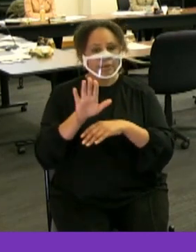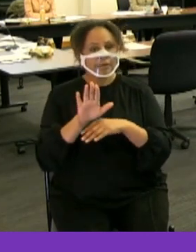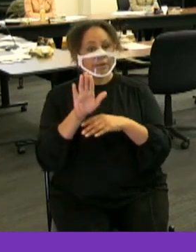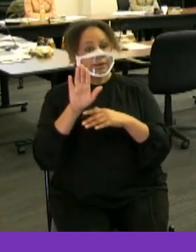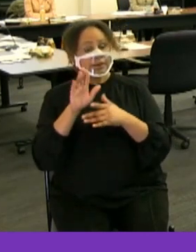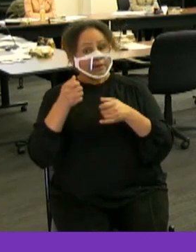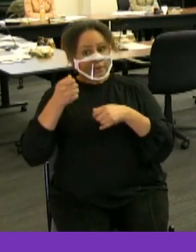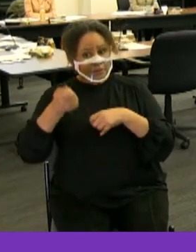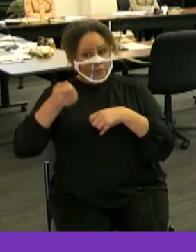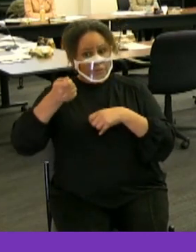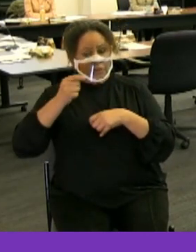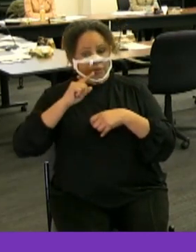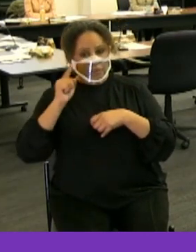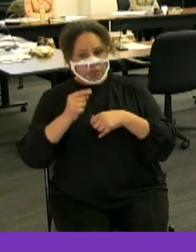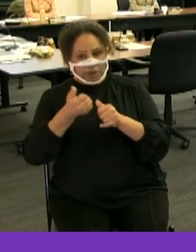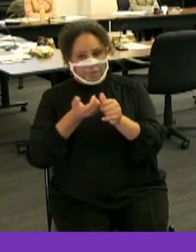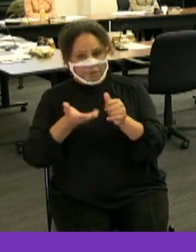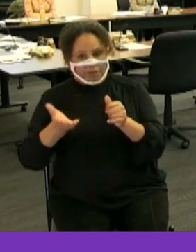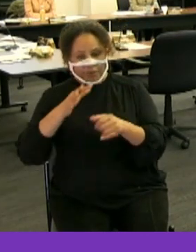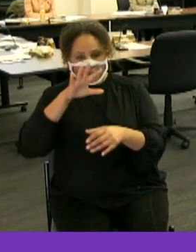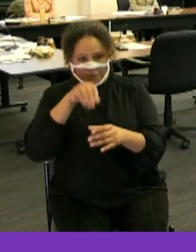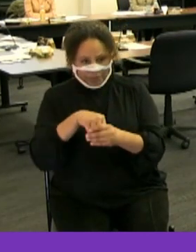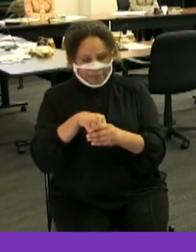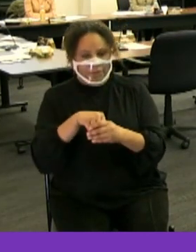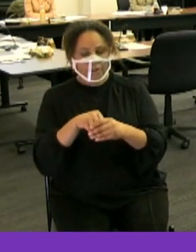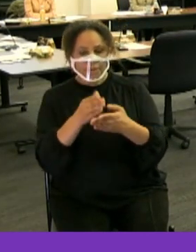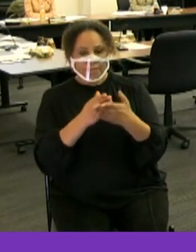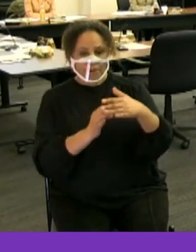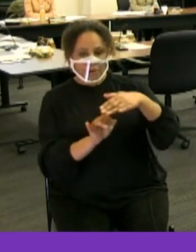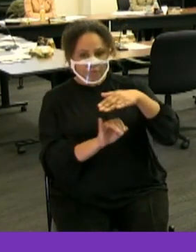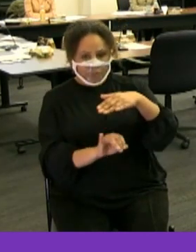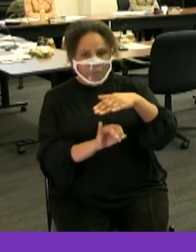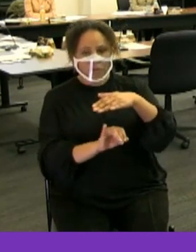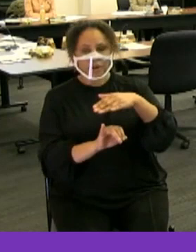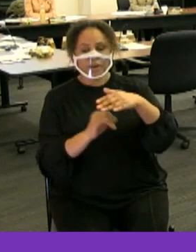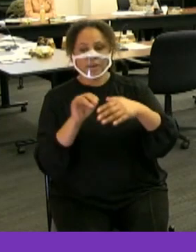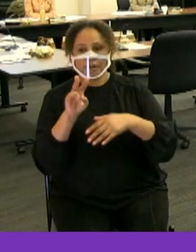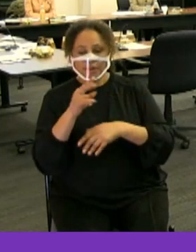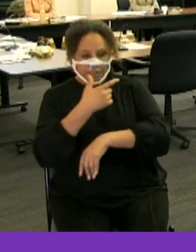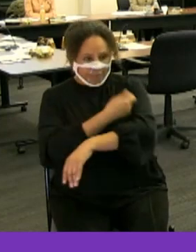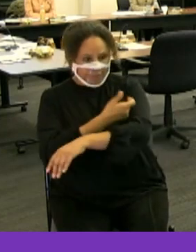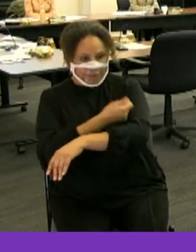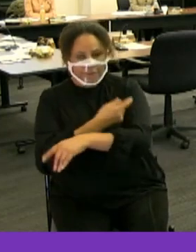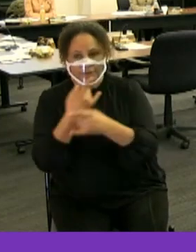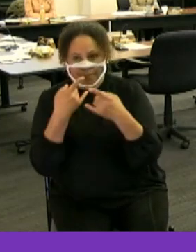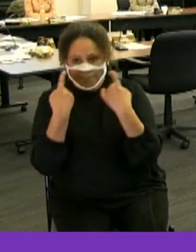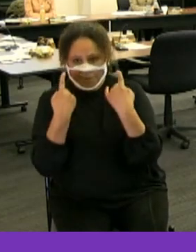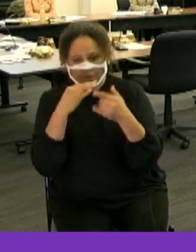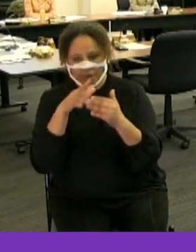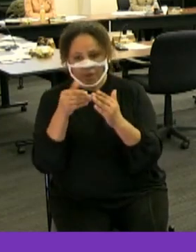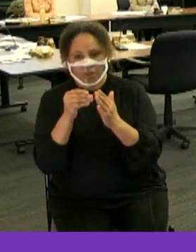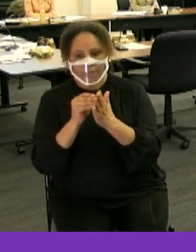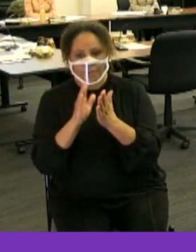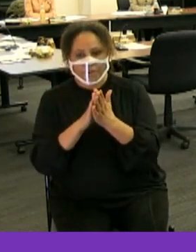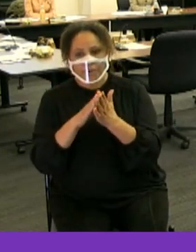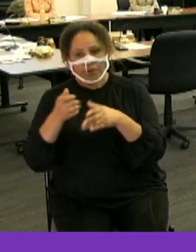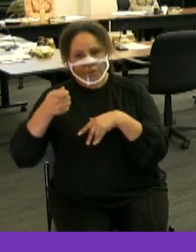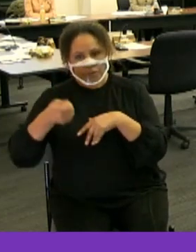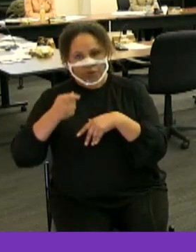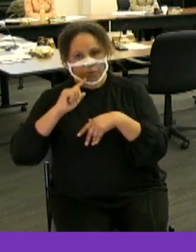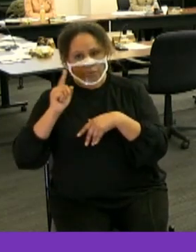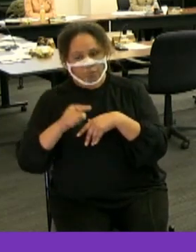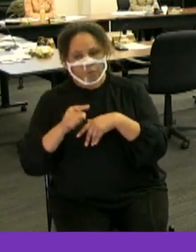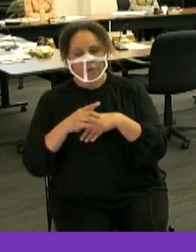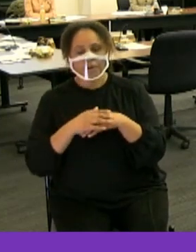was considered part of the quarantine. The vaccine, the masks, all of it was named in the judge's order that was ruled